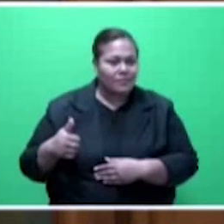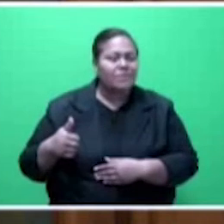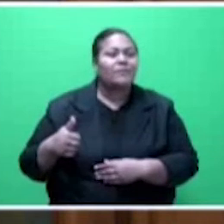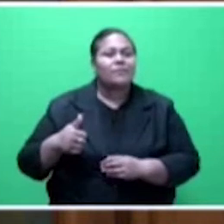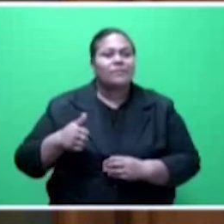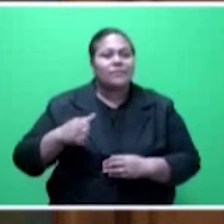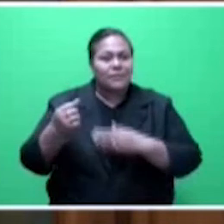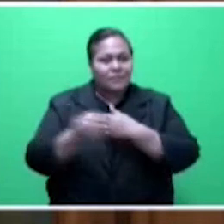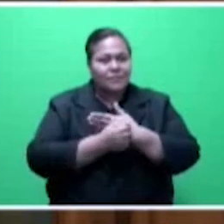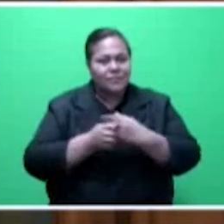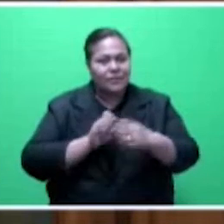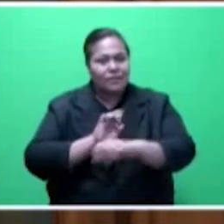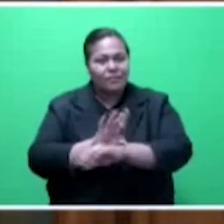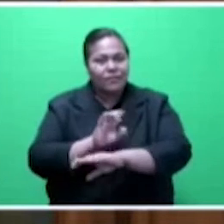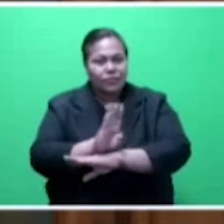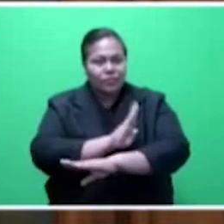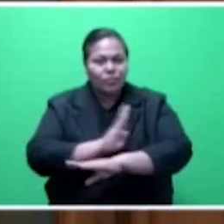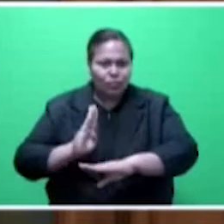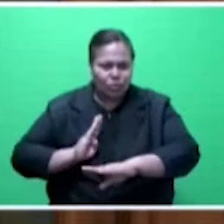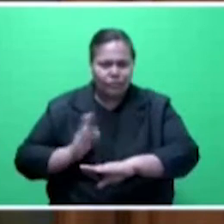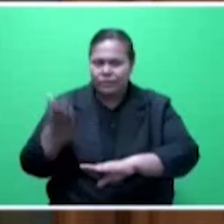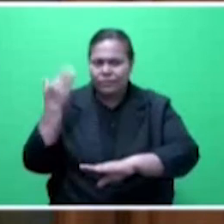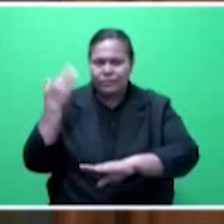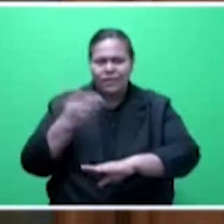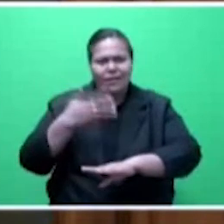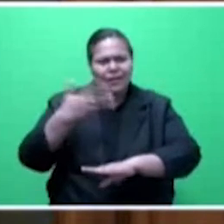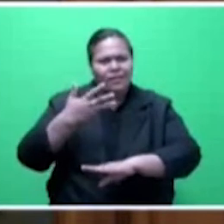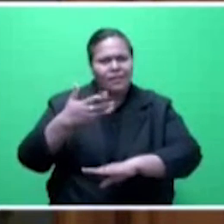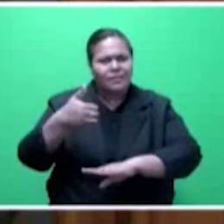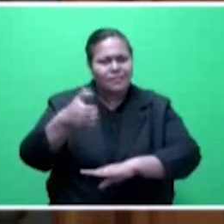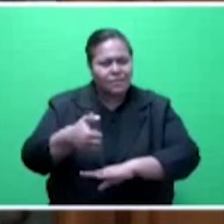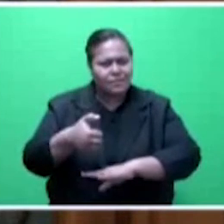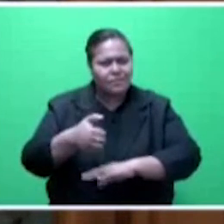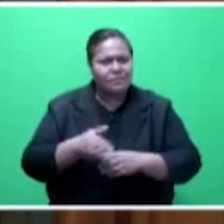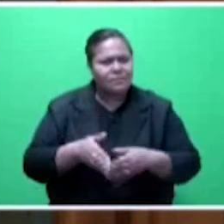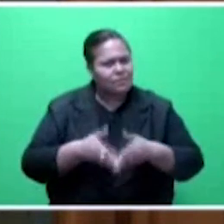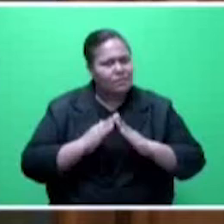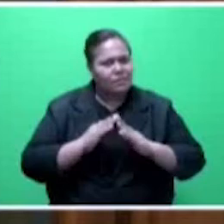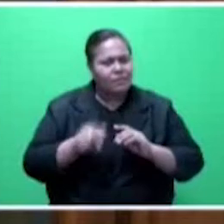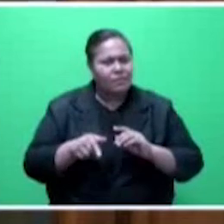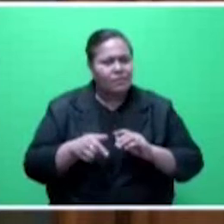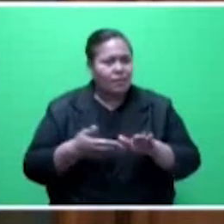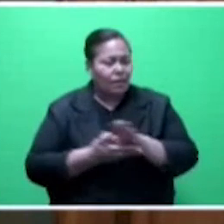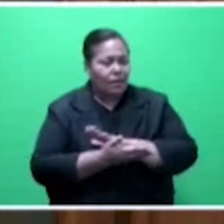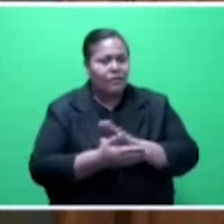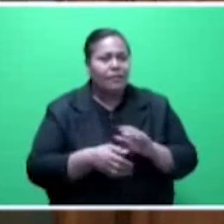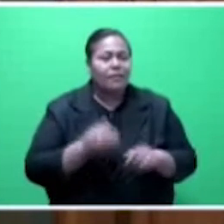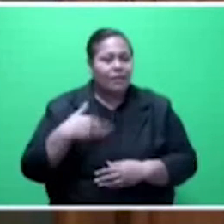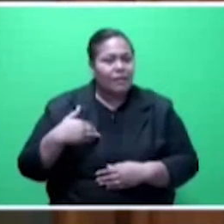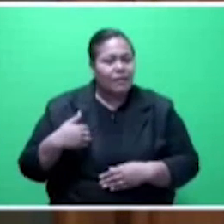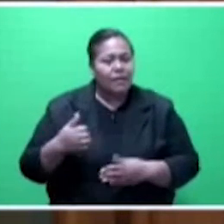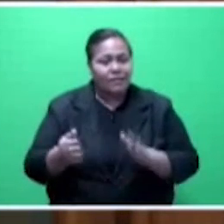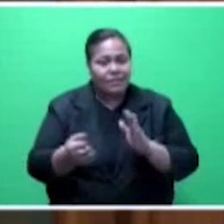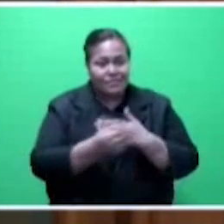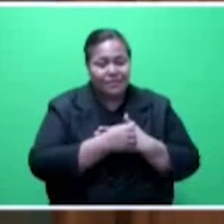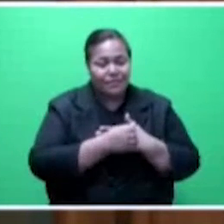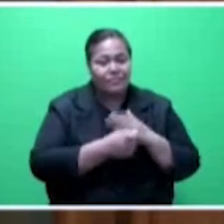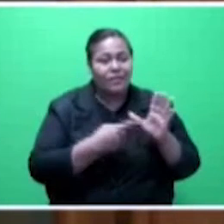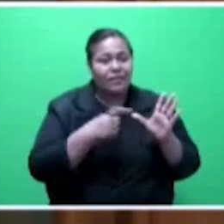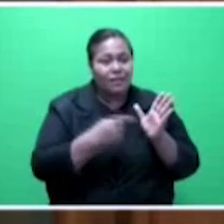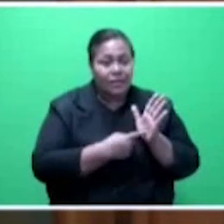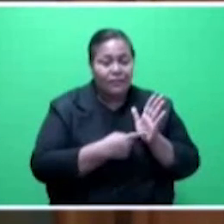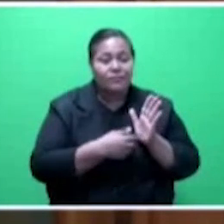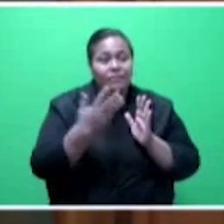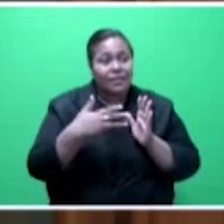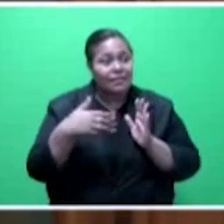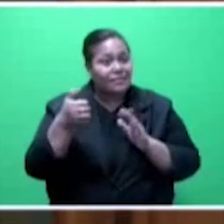Board since 1996. The board is mandated under the Health and Safety Act 1996 to